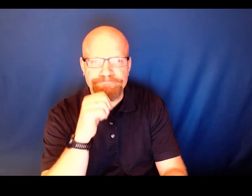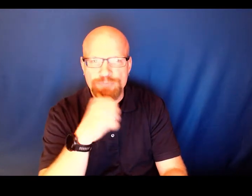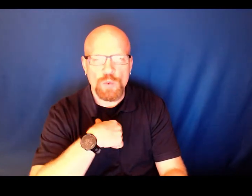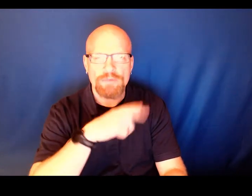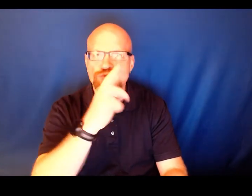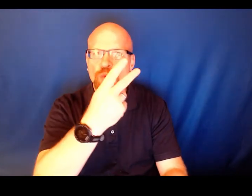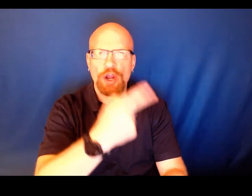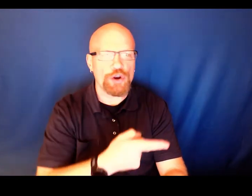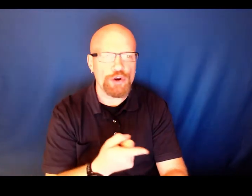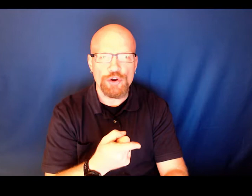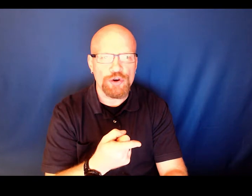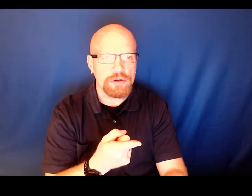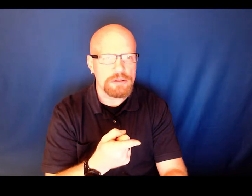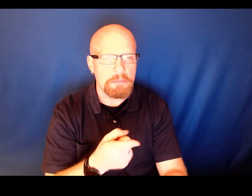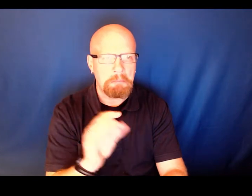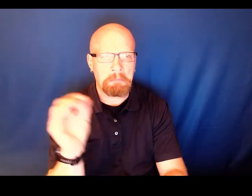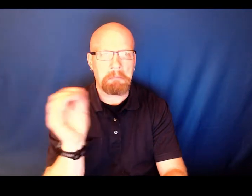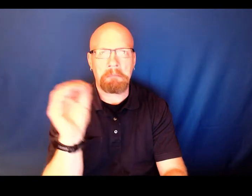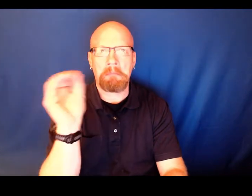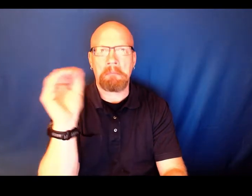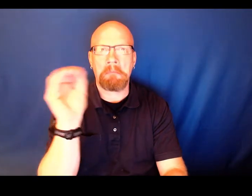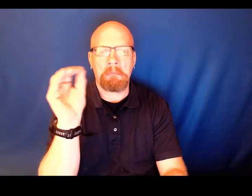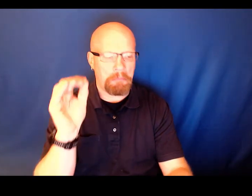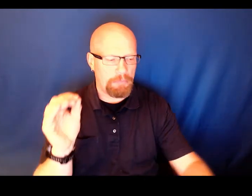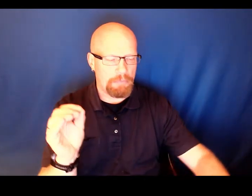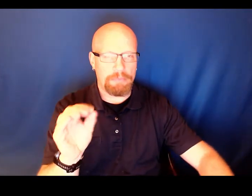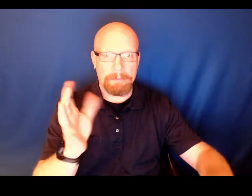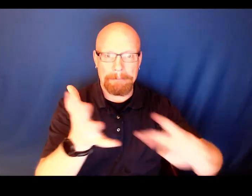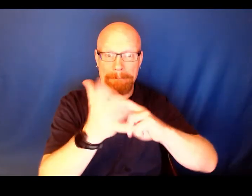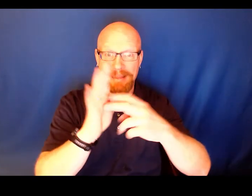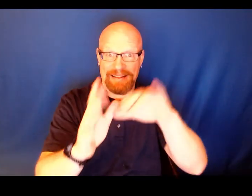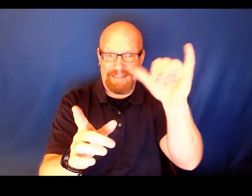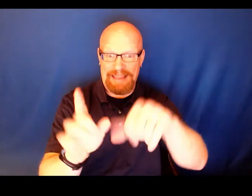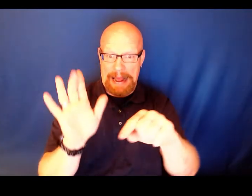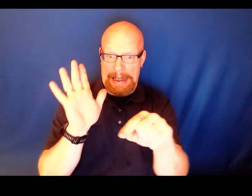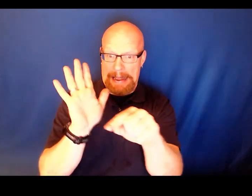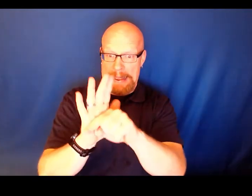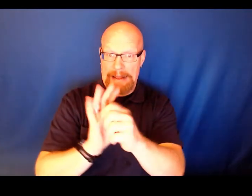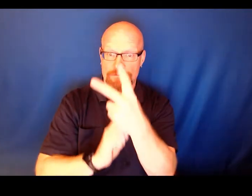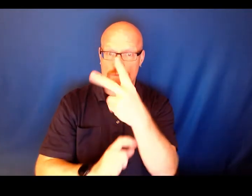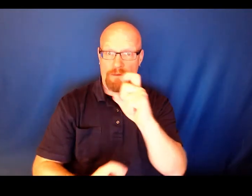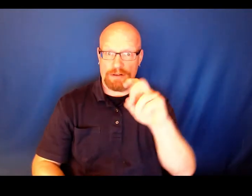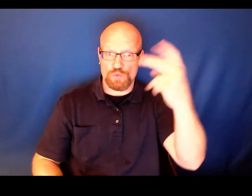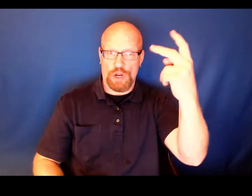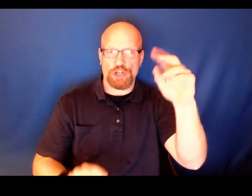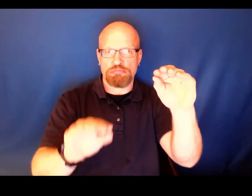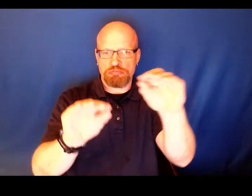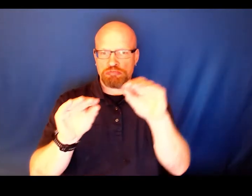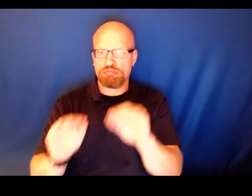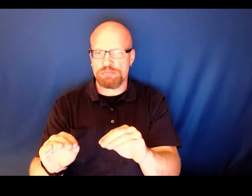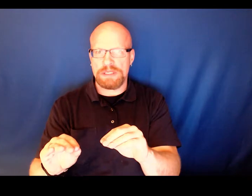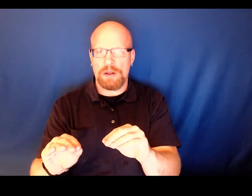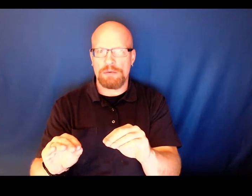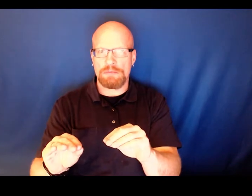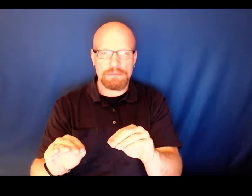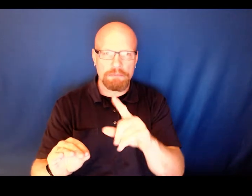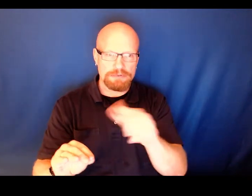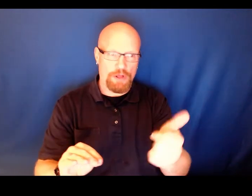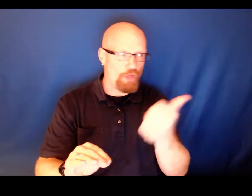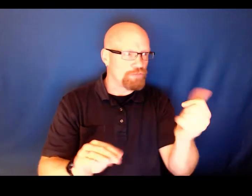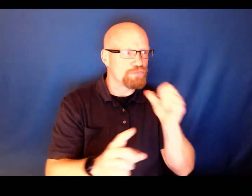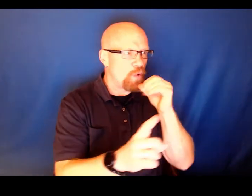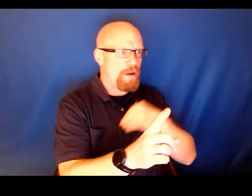match. Nope. So there aren't any matching terms. So negative 12x squared